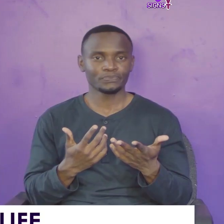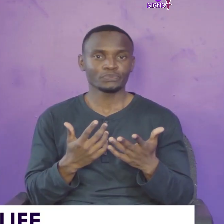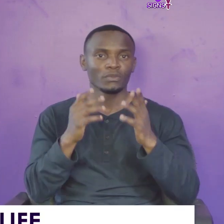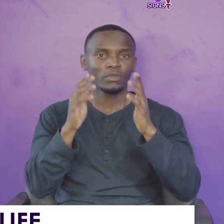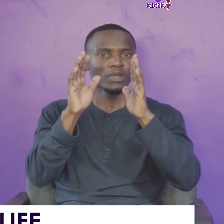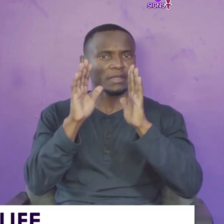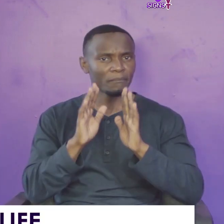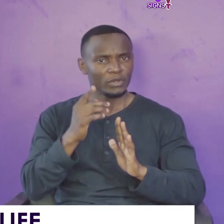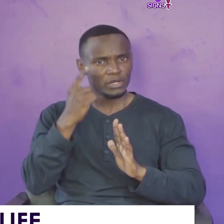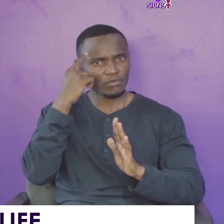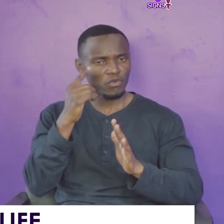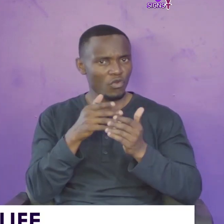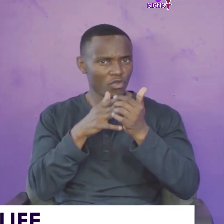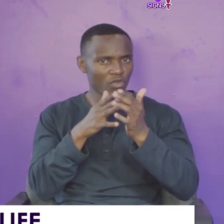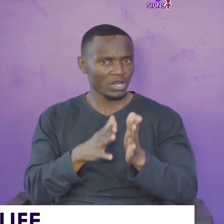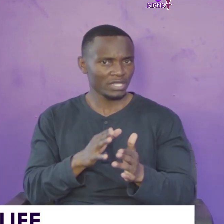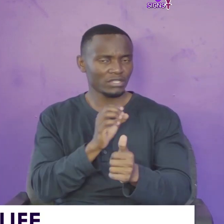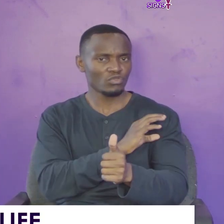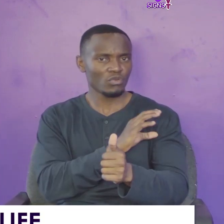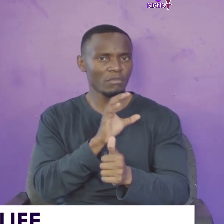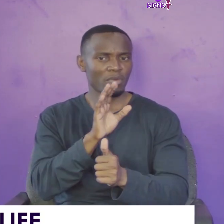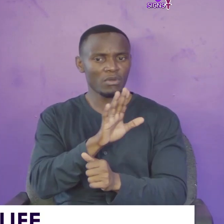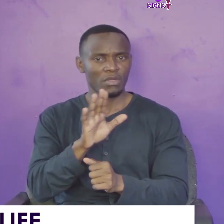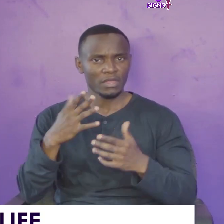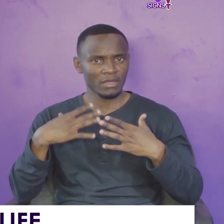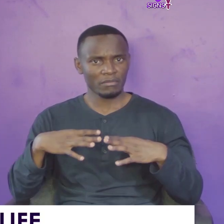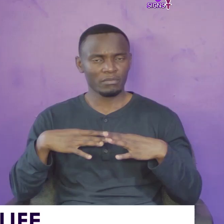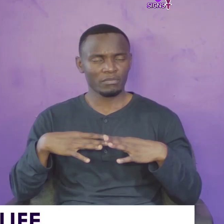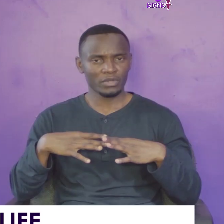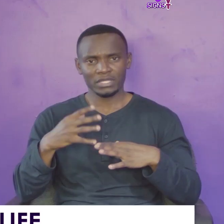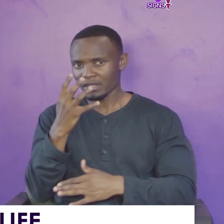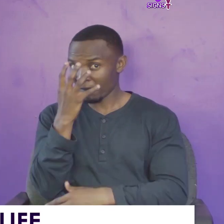their people? It's a bit embarrassing, if not